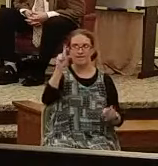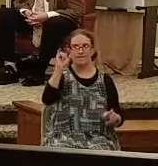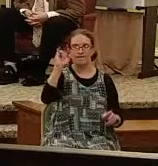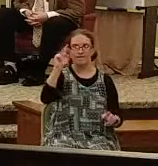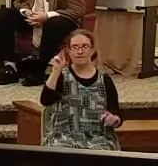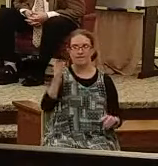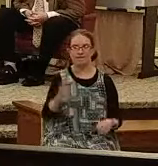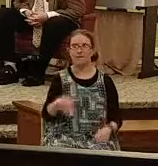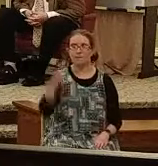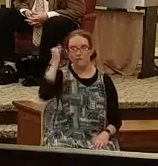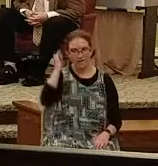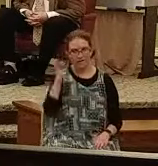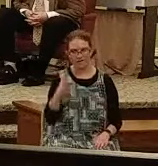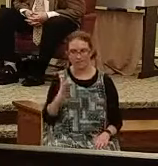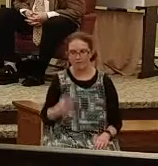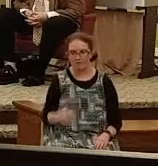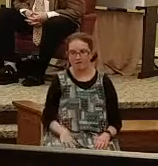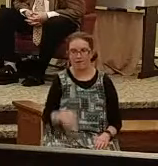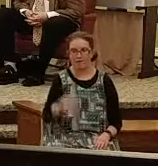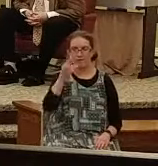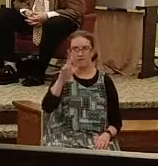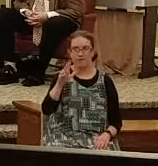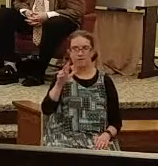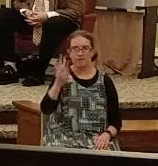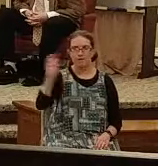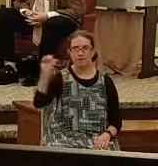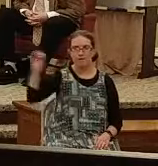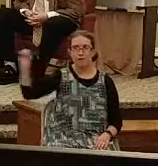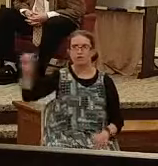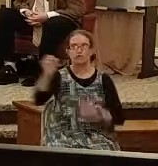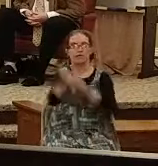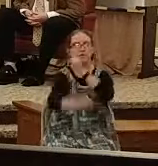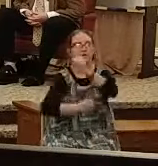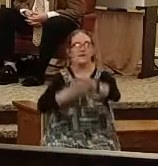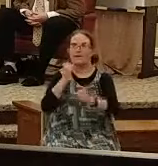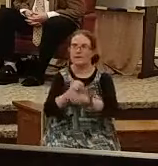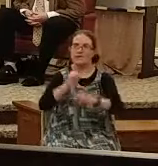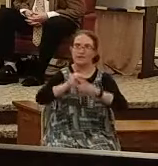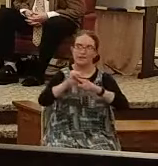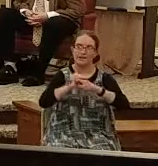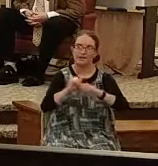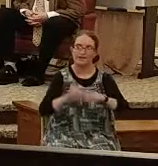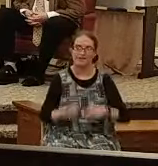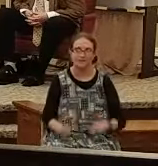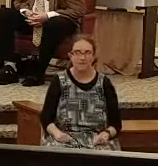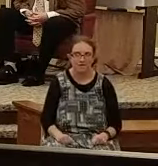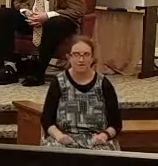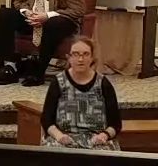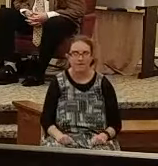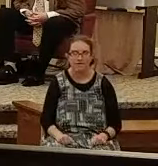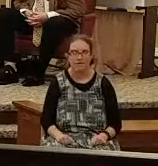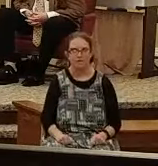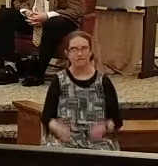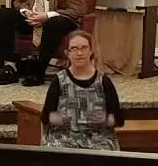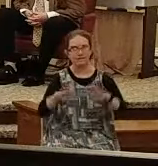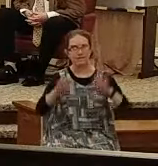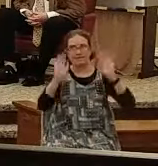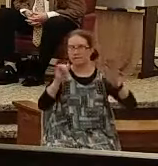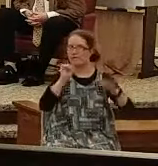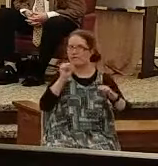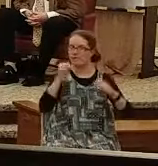why? Because he's had about 300 or 400 centuries of practice, so... If he ain't got it perfect by now, he never